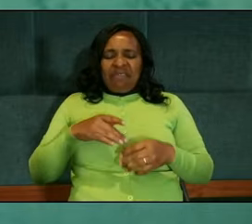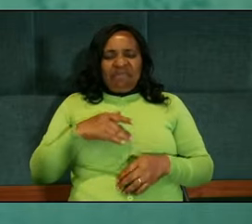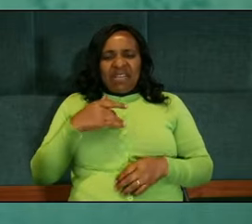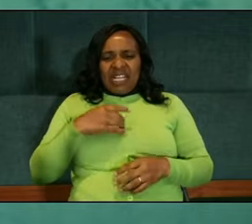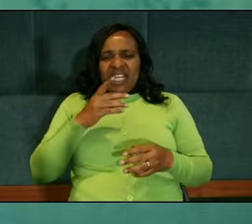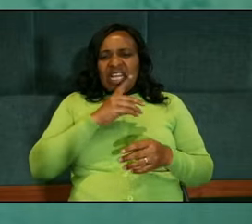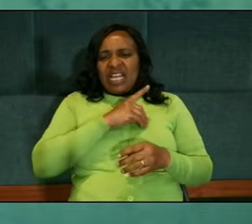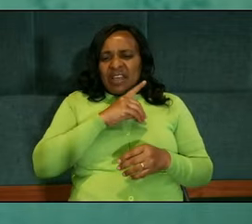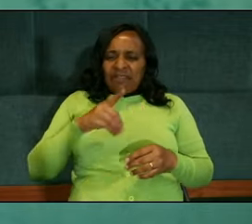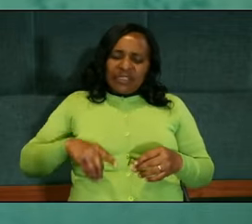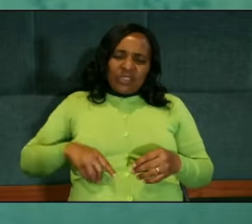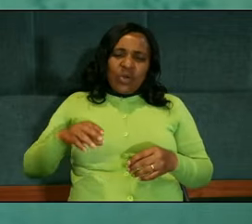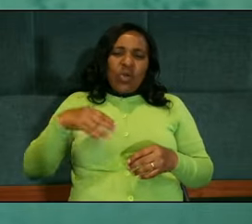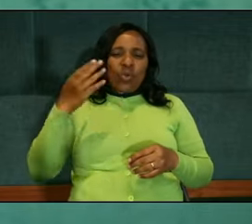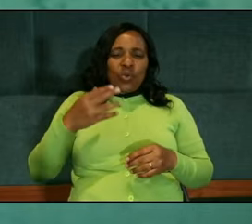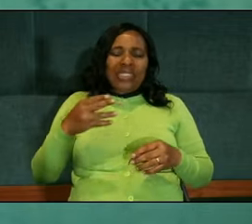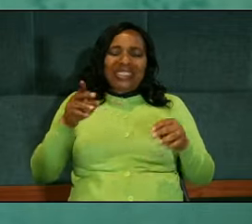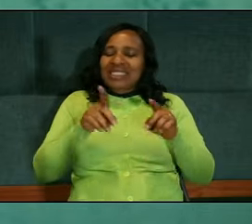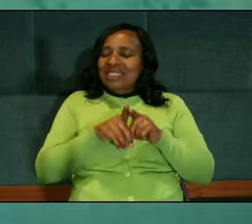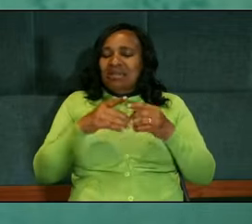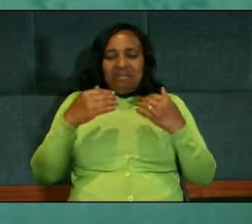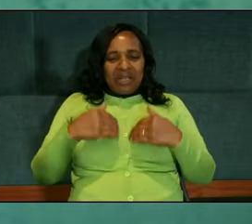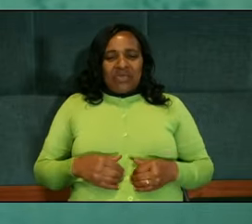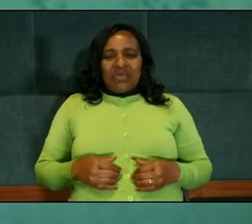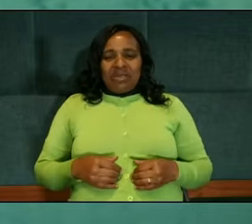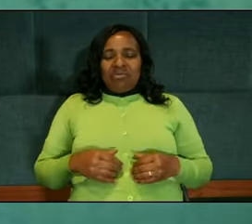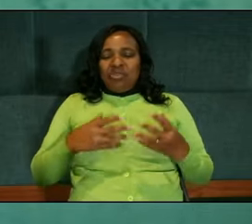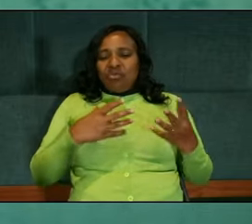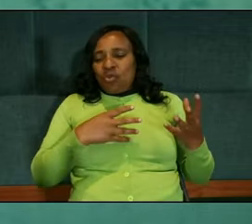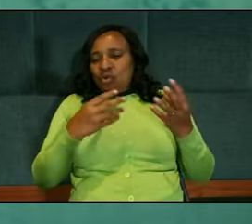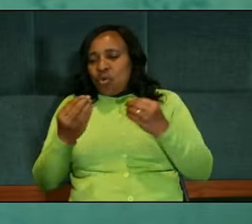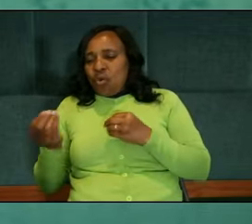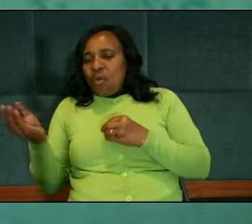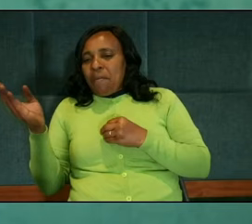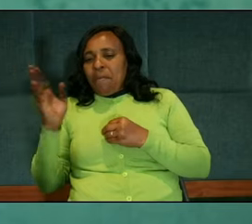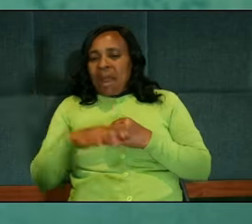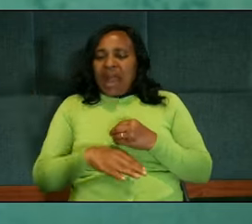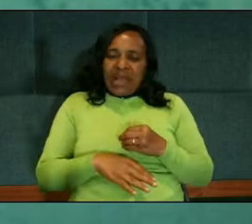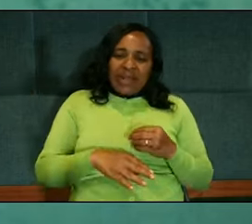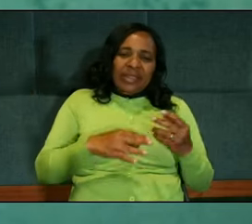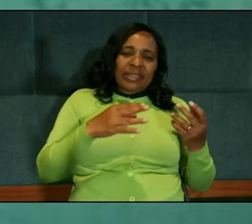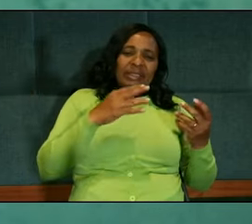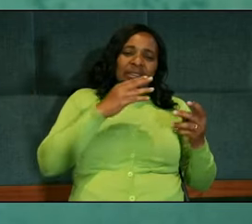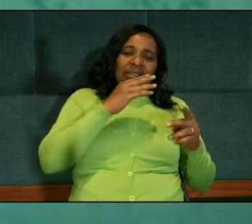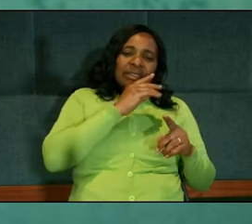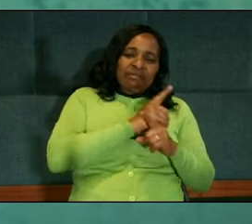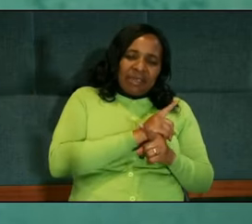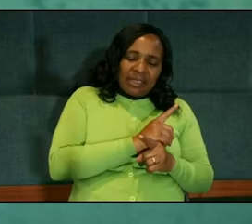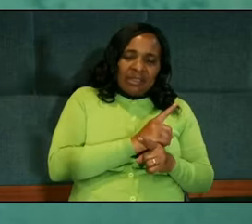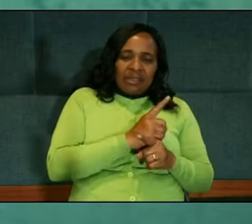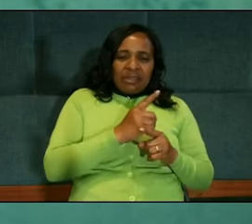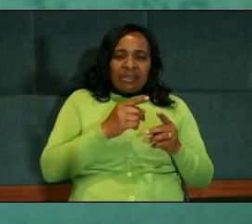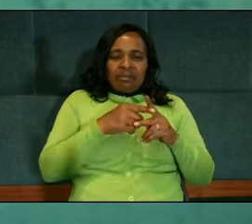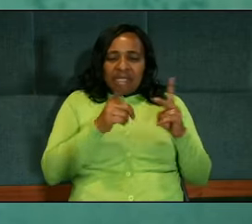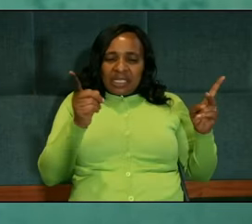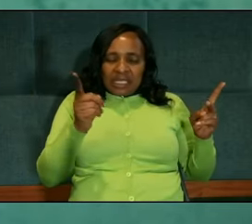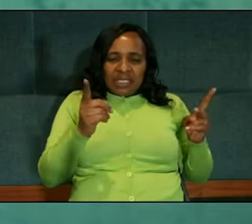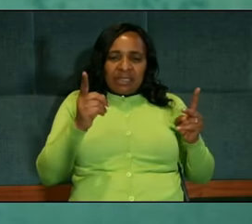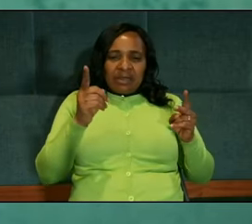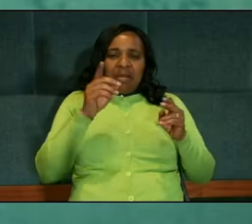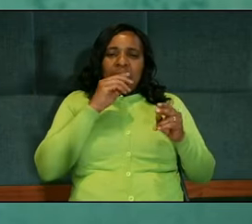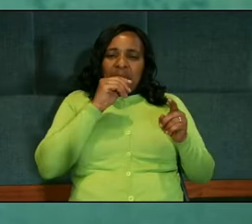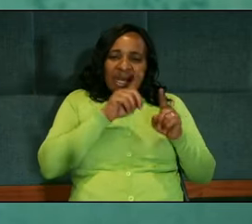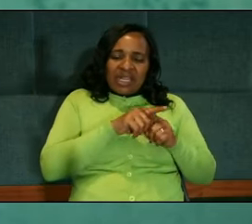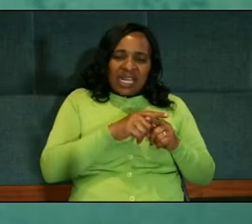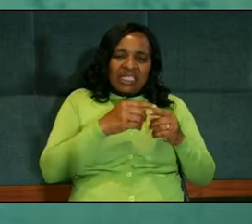David had always been like this, and you can, if you go back deeper into the Bible, the beginning of David's stories, his